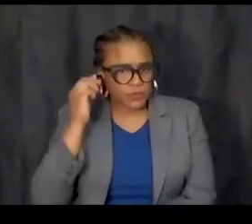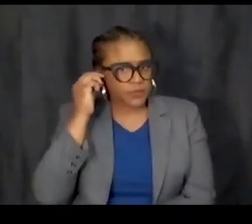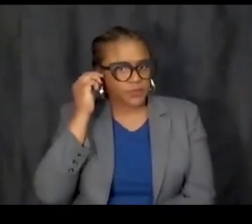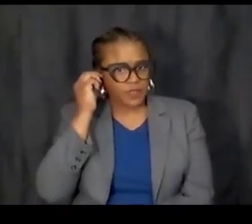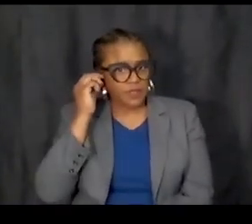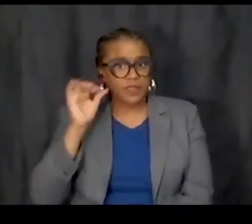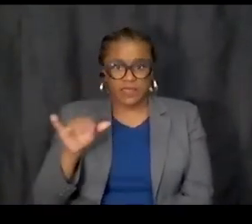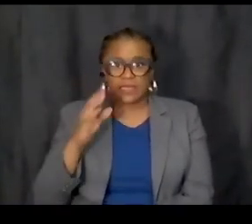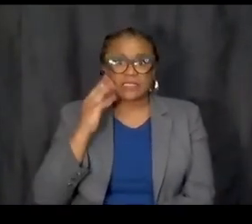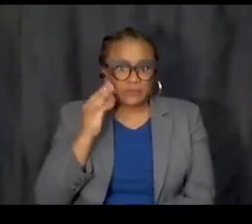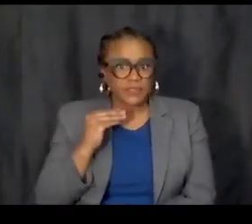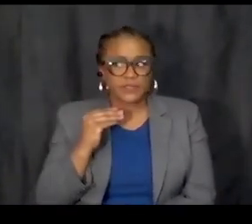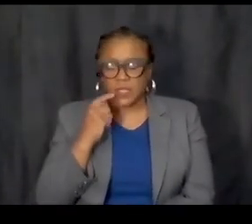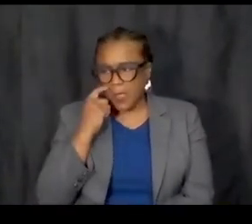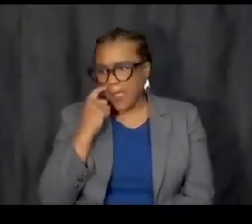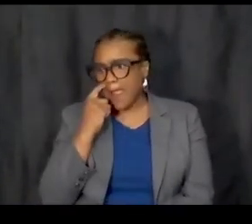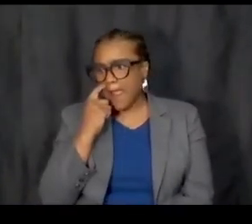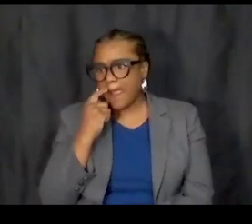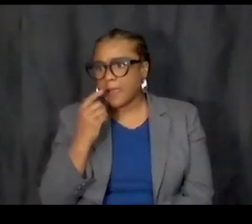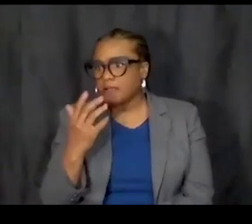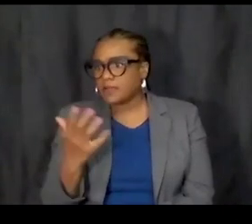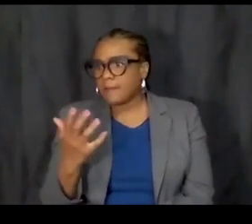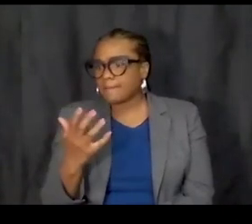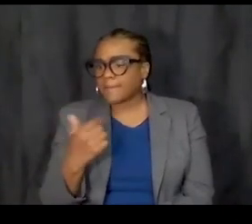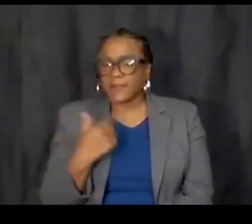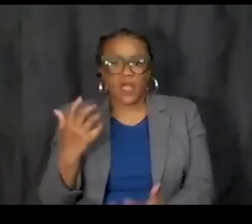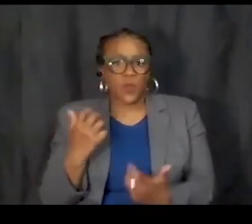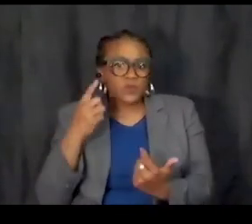experiences. I suppose I want to think about